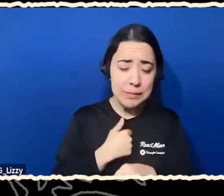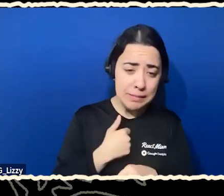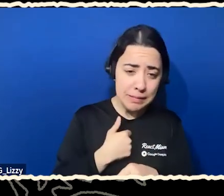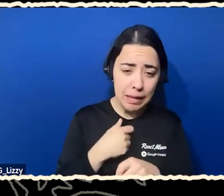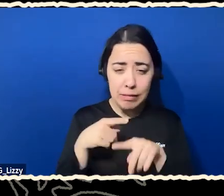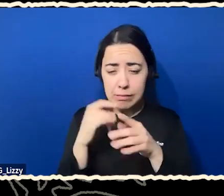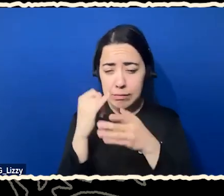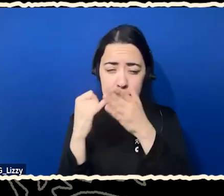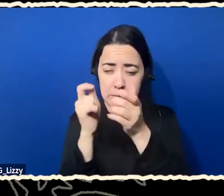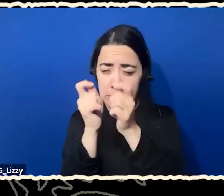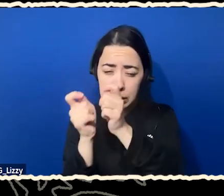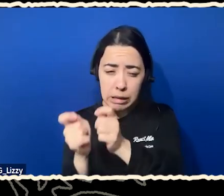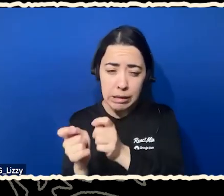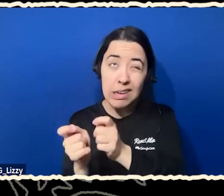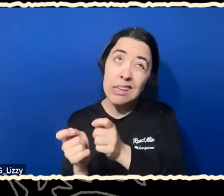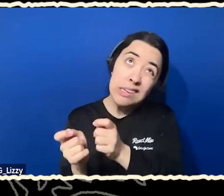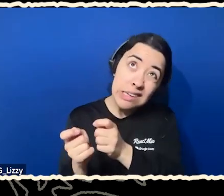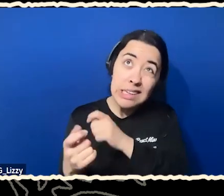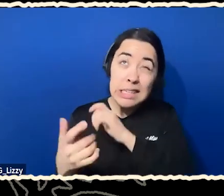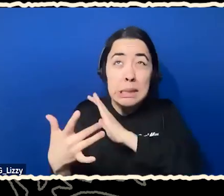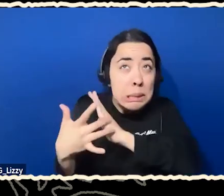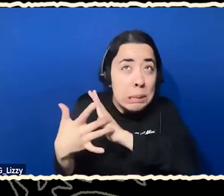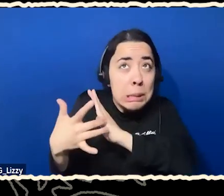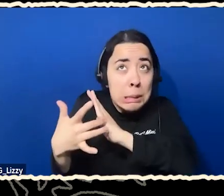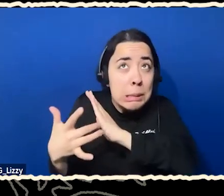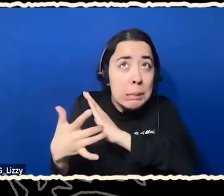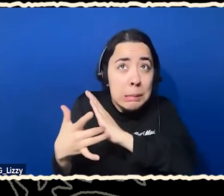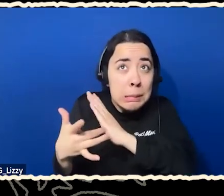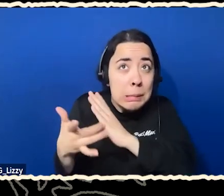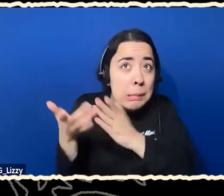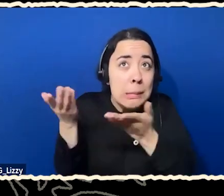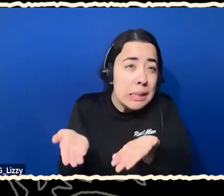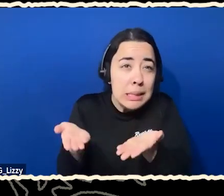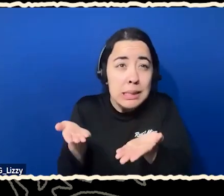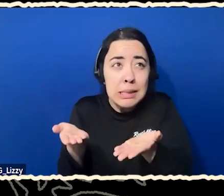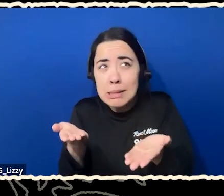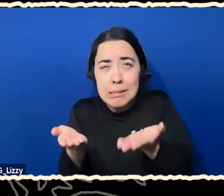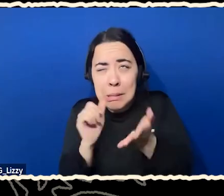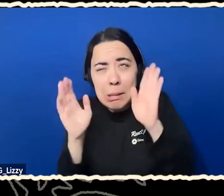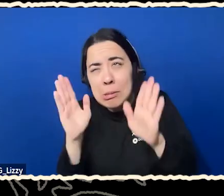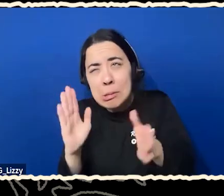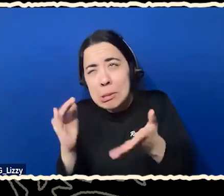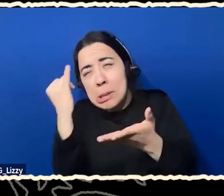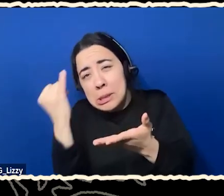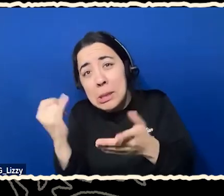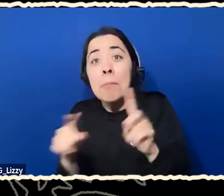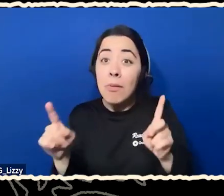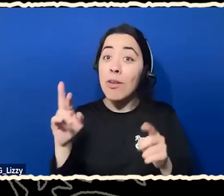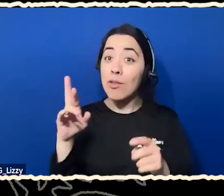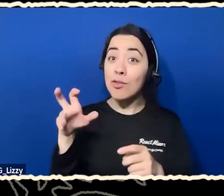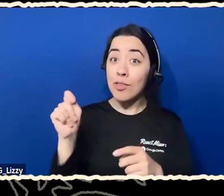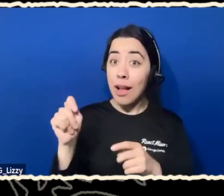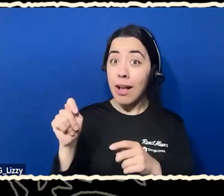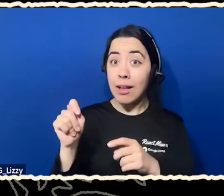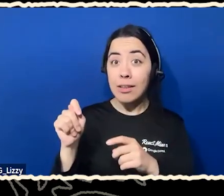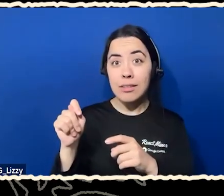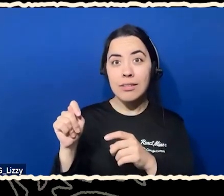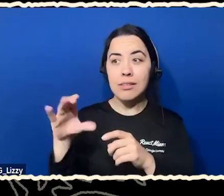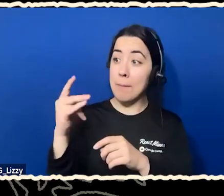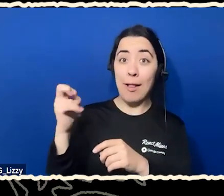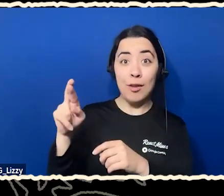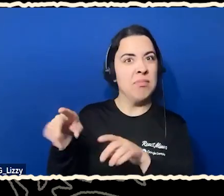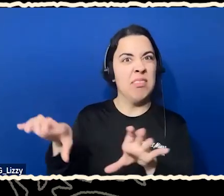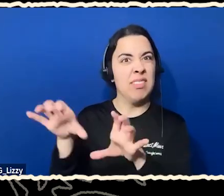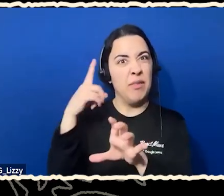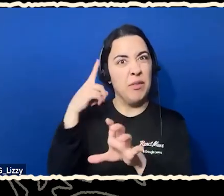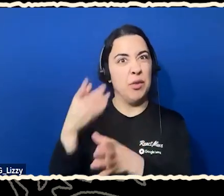rendering? Technically speaking, this is probably not a great idea, but the React compiler does it, so it's the React team. Sure,